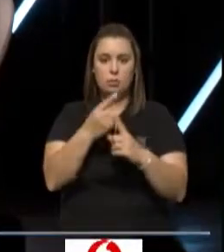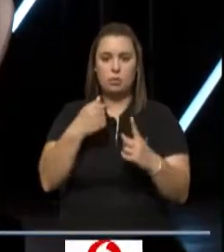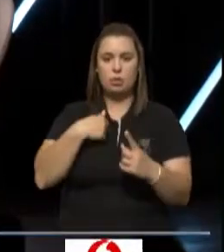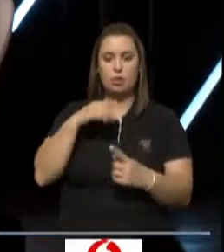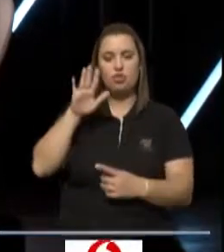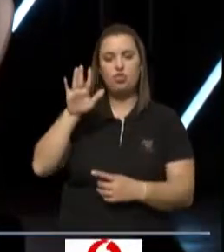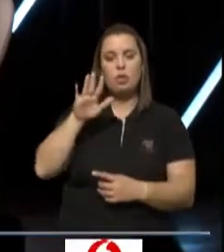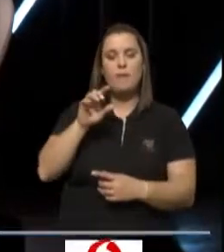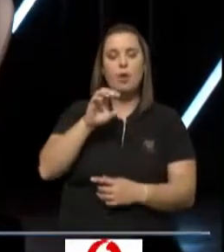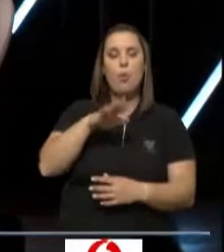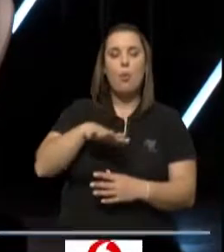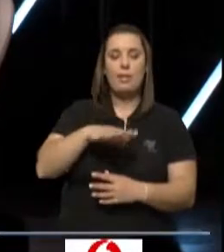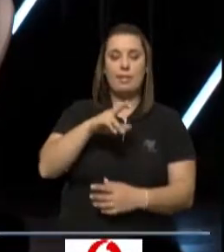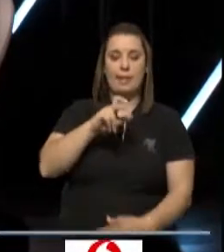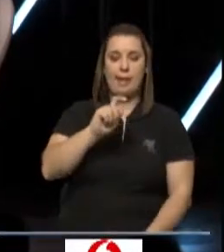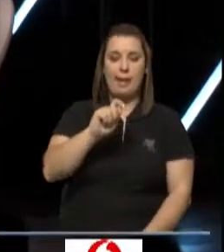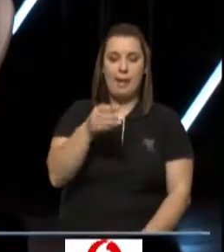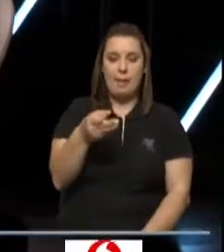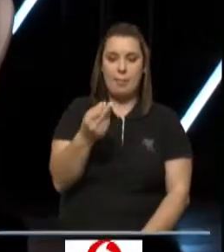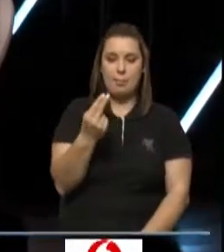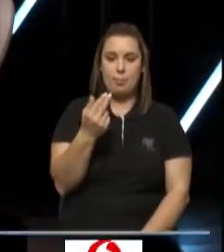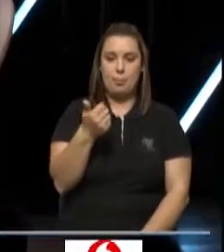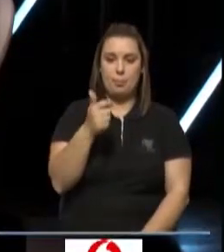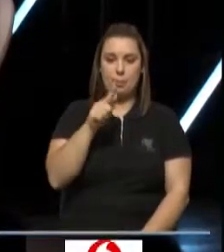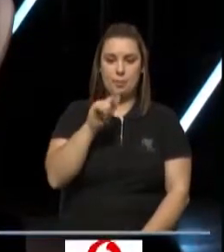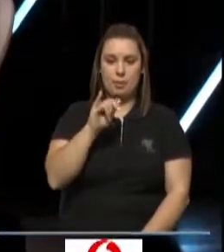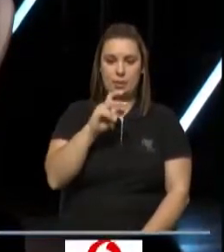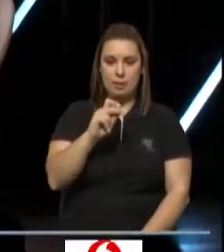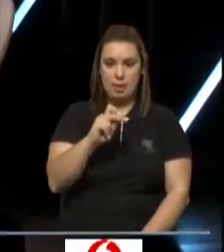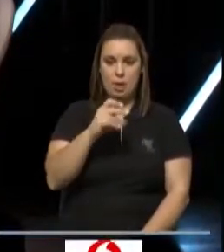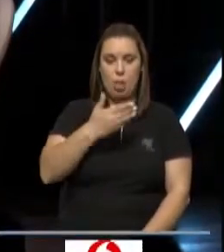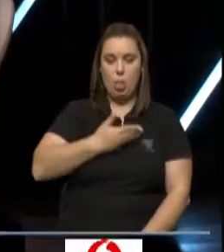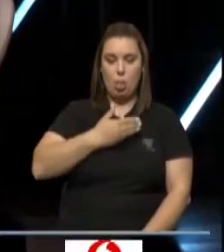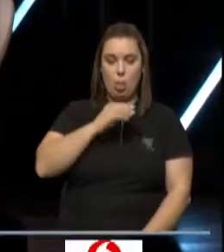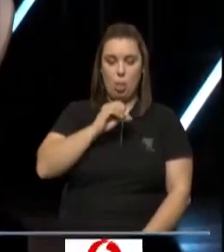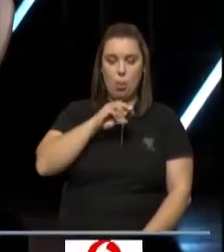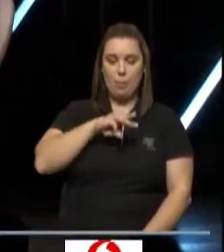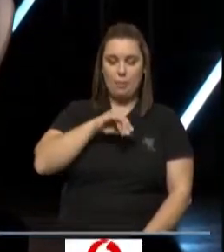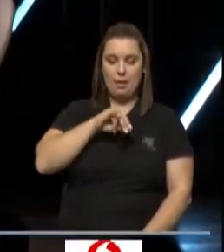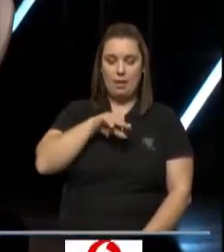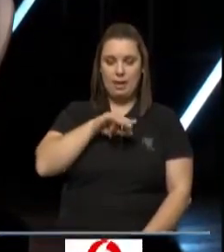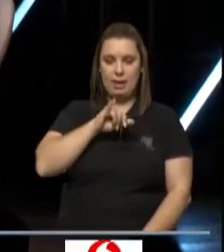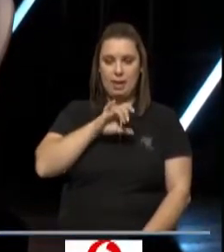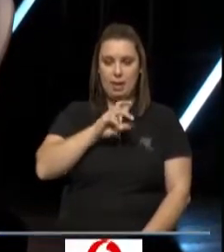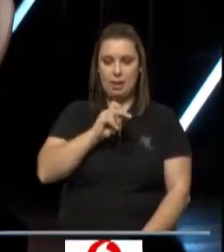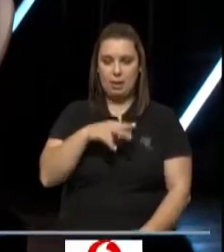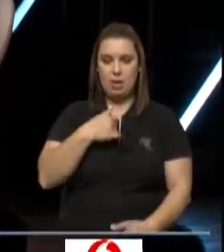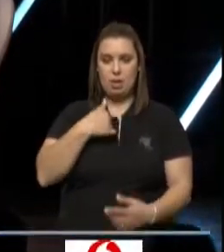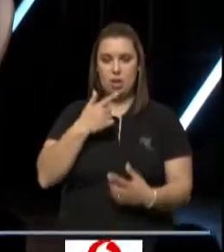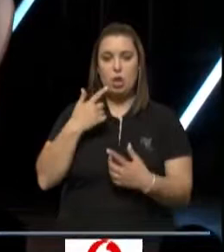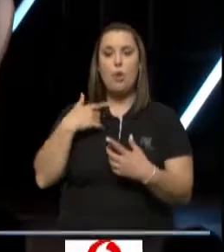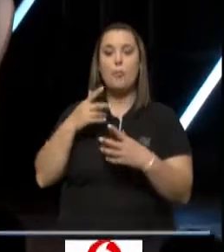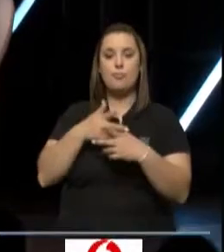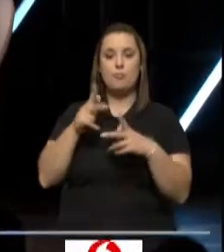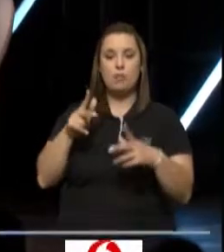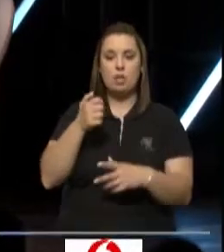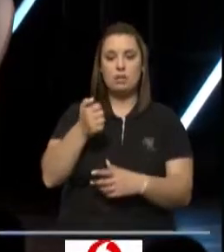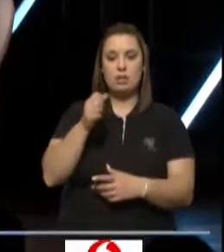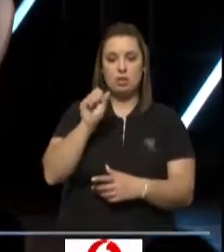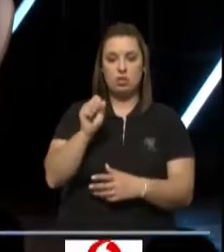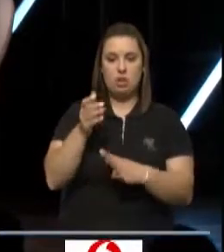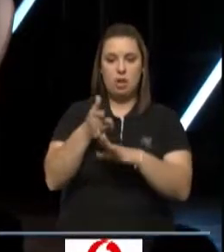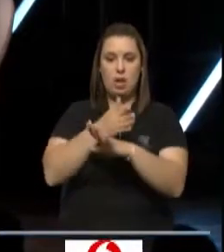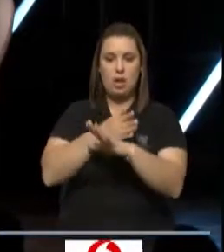surprised me before because I was in the Dominican Republic, as you know, it's a developing country, and I managed to conclude